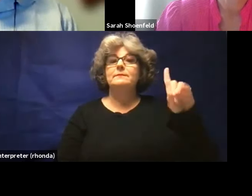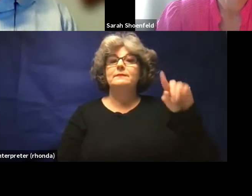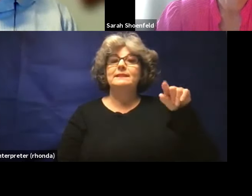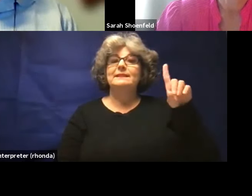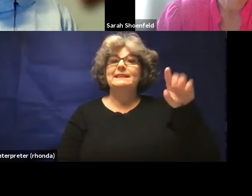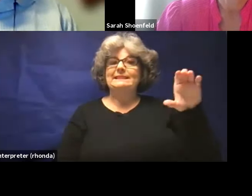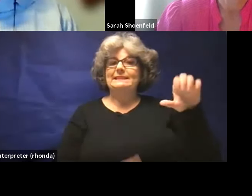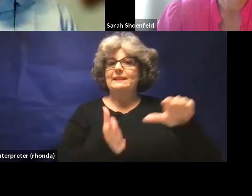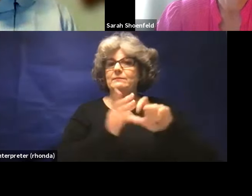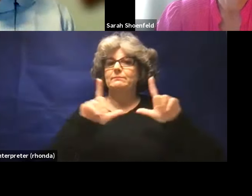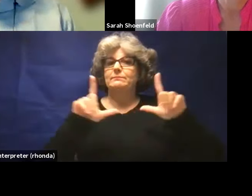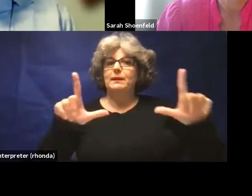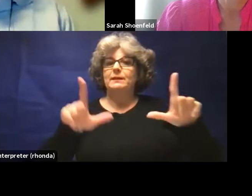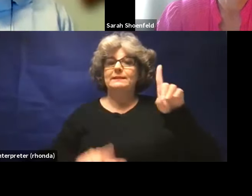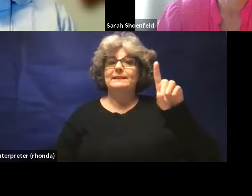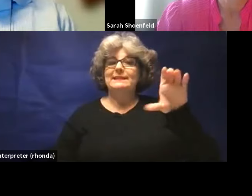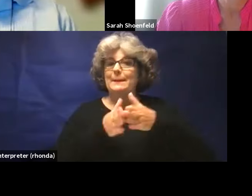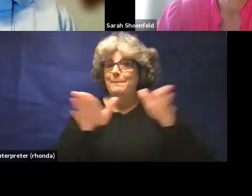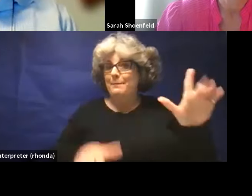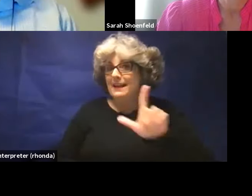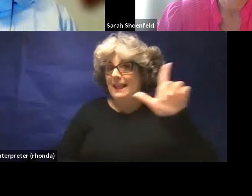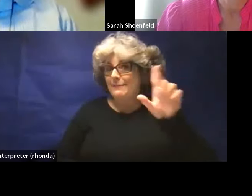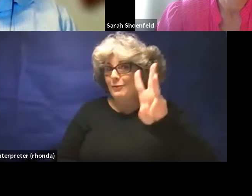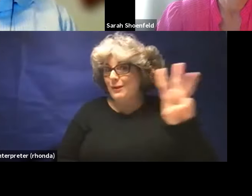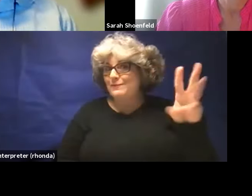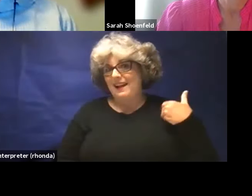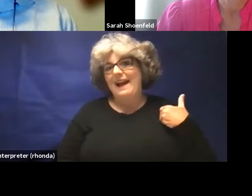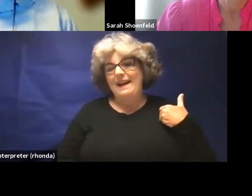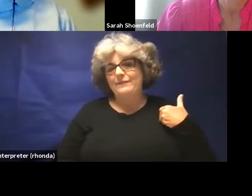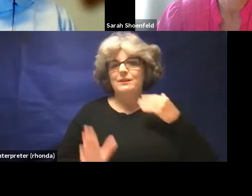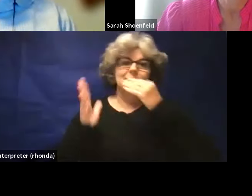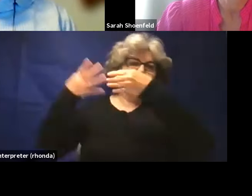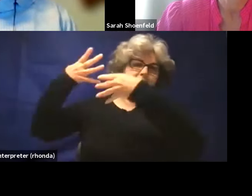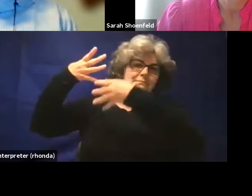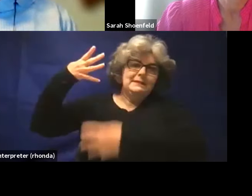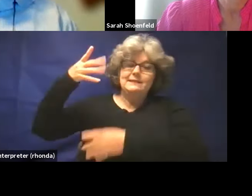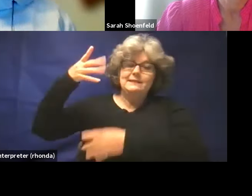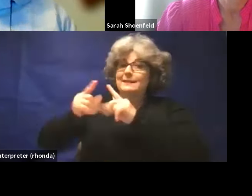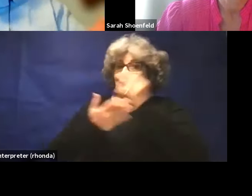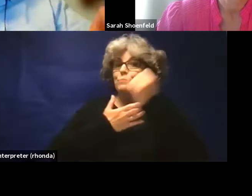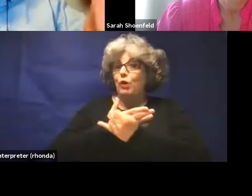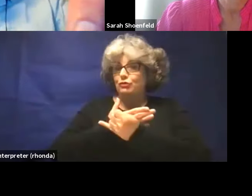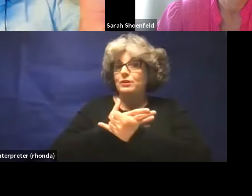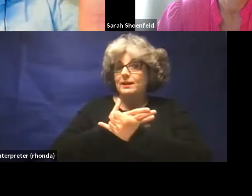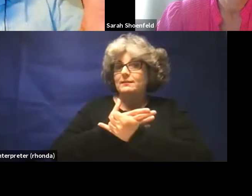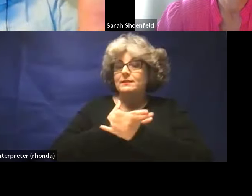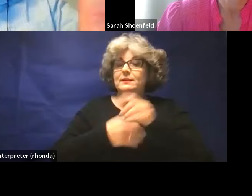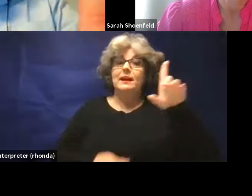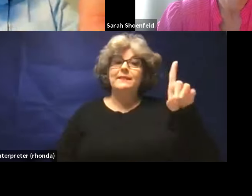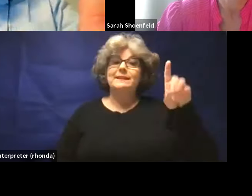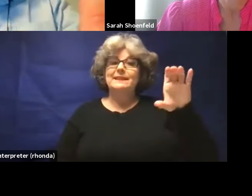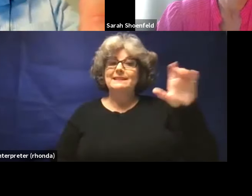page of the DC Public Library's website lists a number of projects and the interviews are